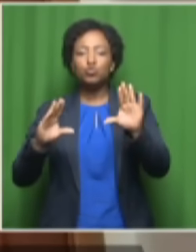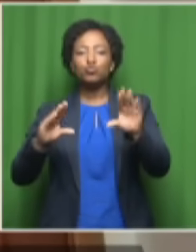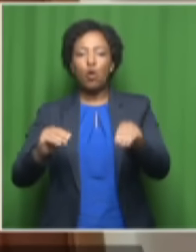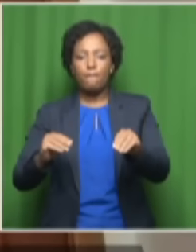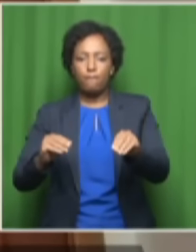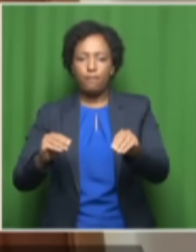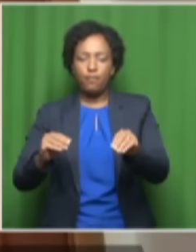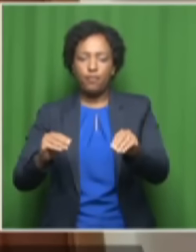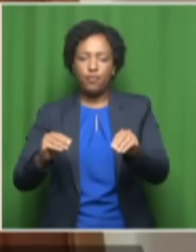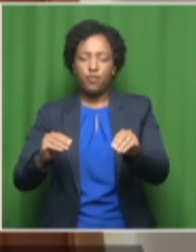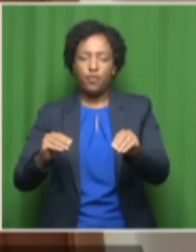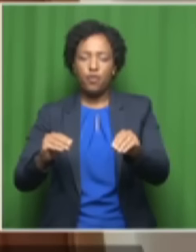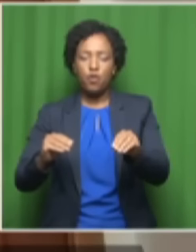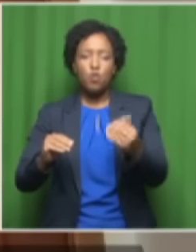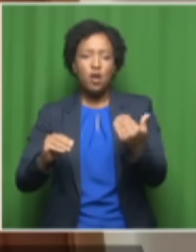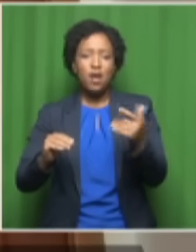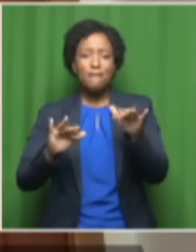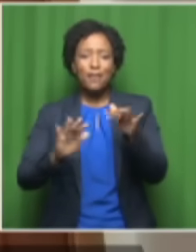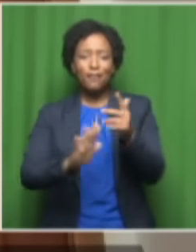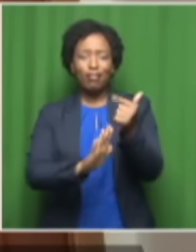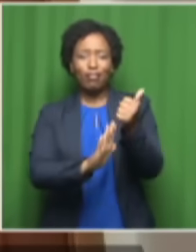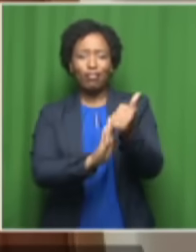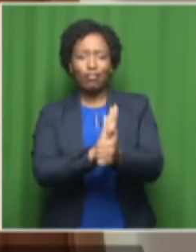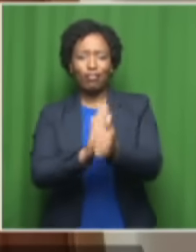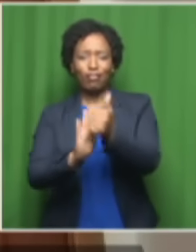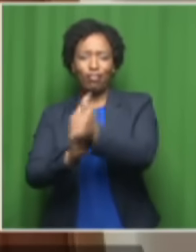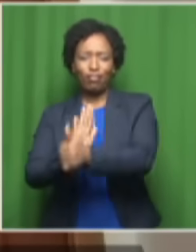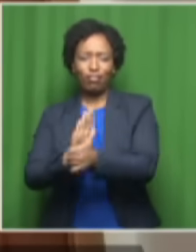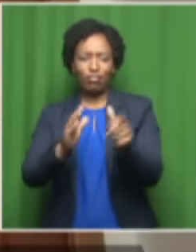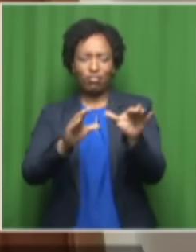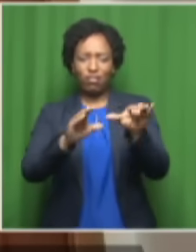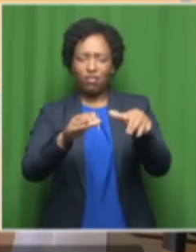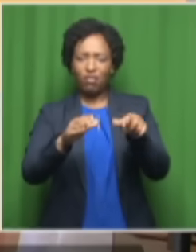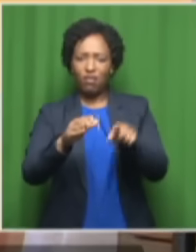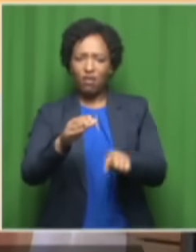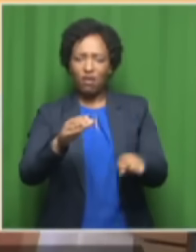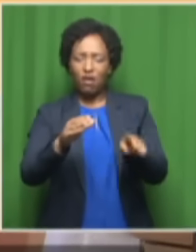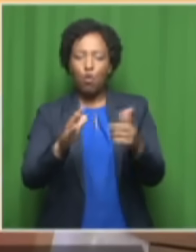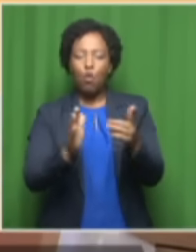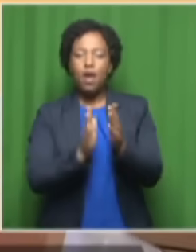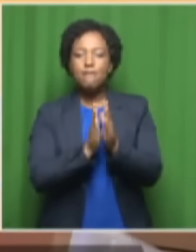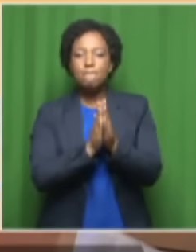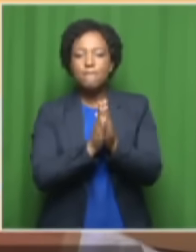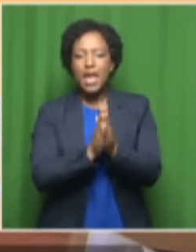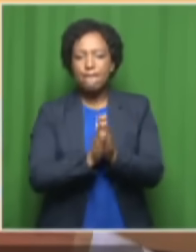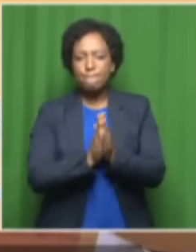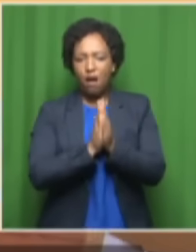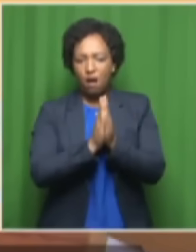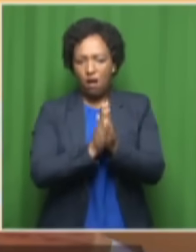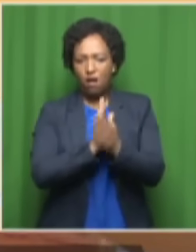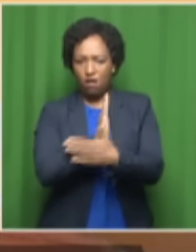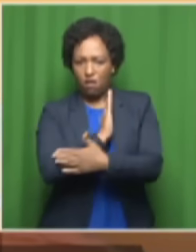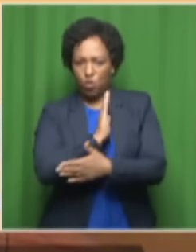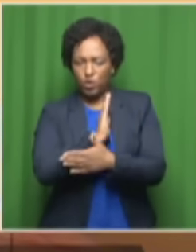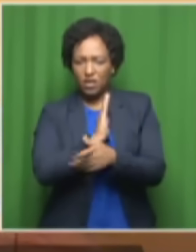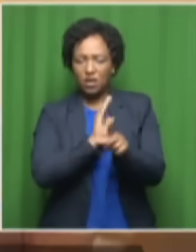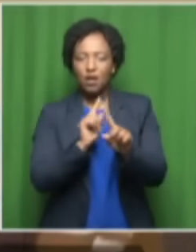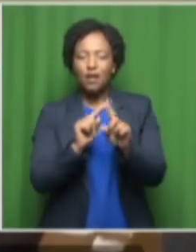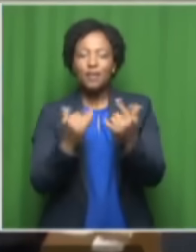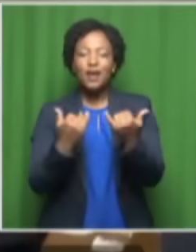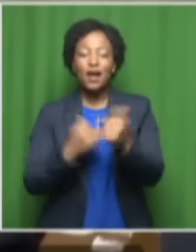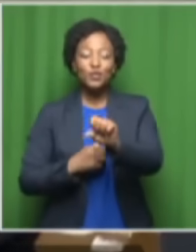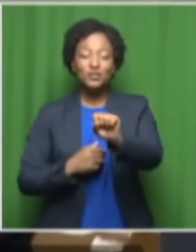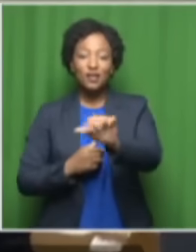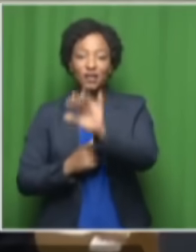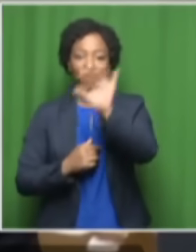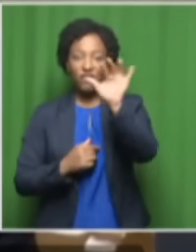perceived or the possible genocide against the Rohingya people in Myanmar. And what the provisional measures that South Africa has